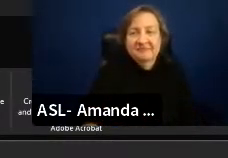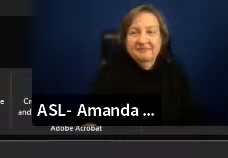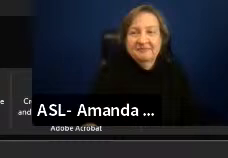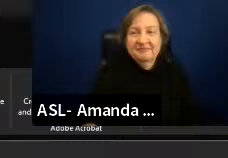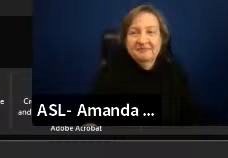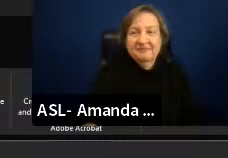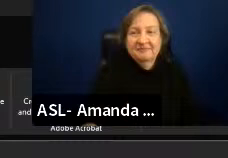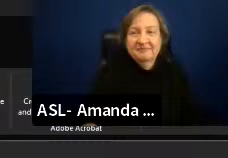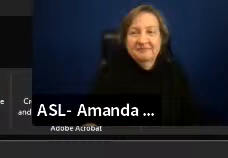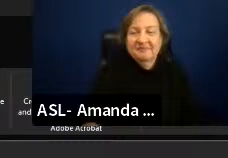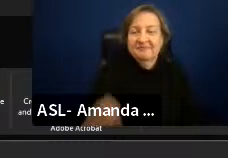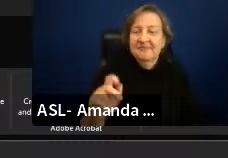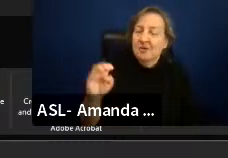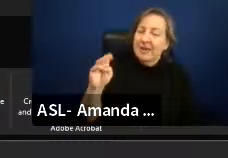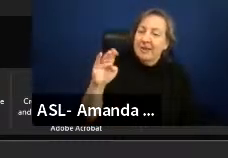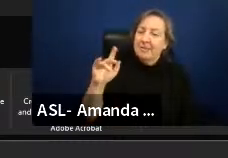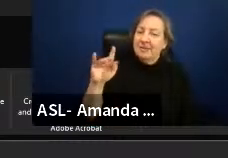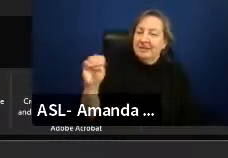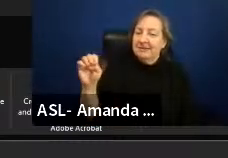Okay, go ahead, Emily.